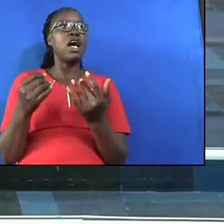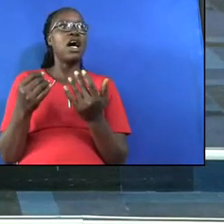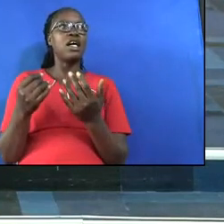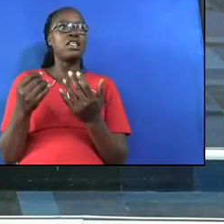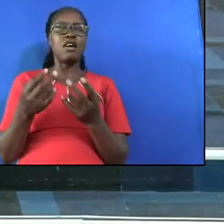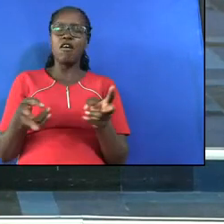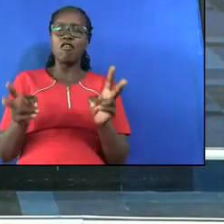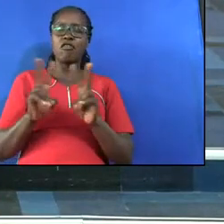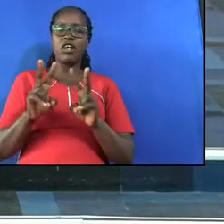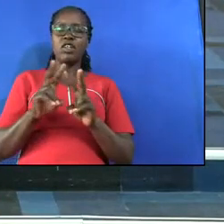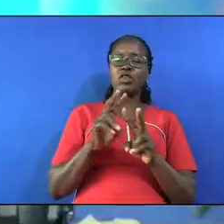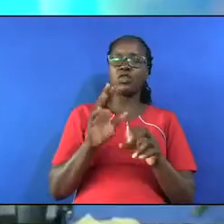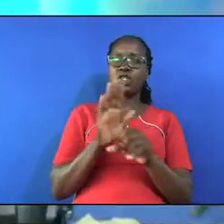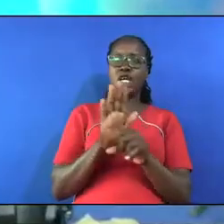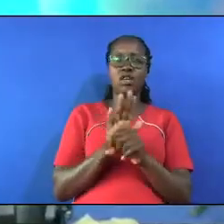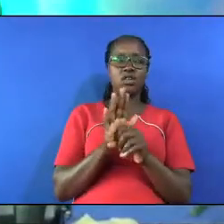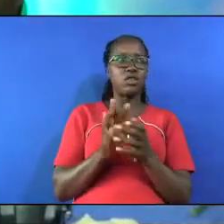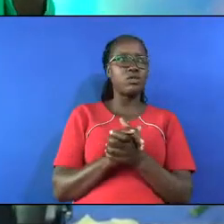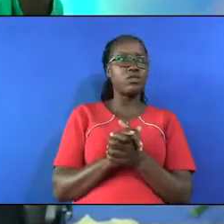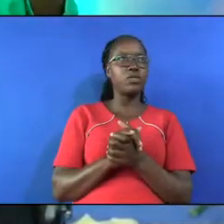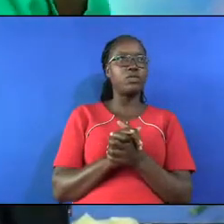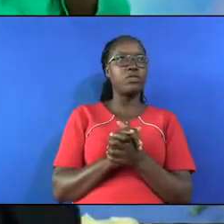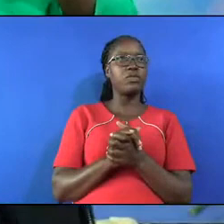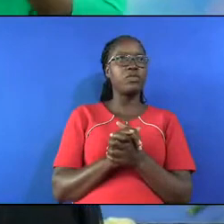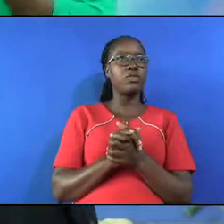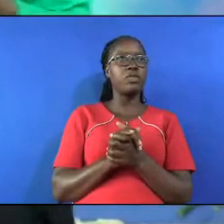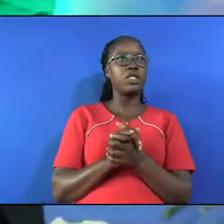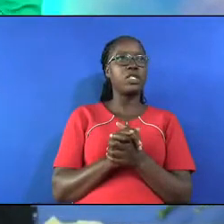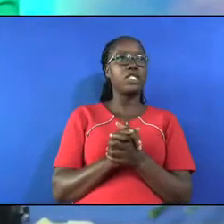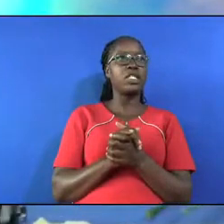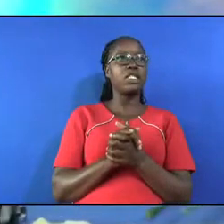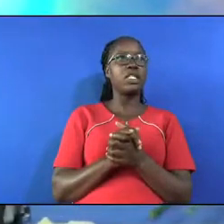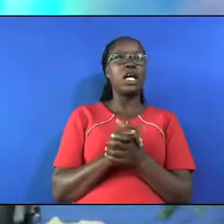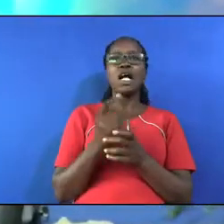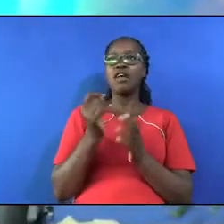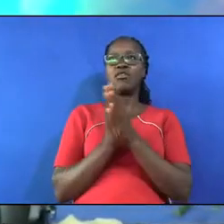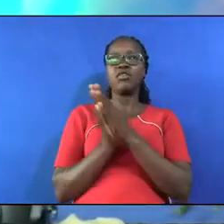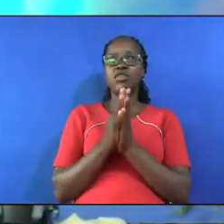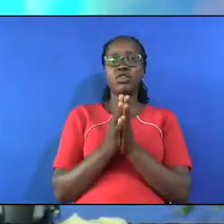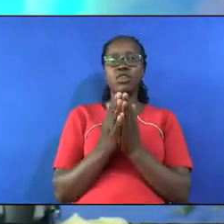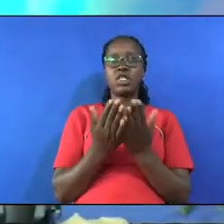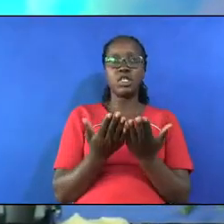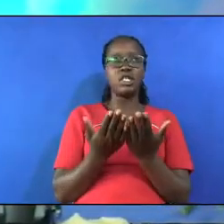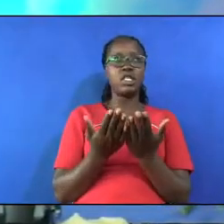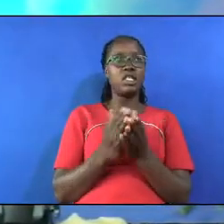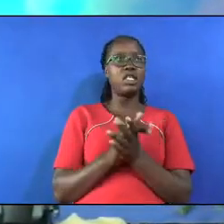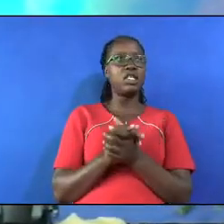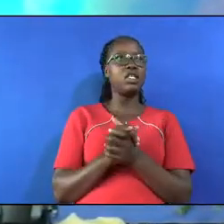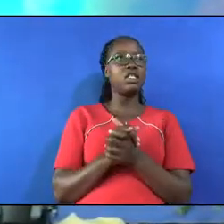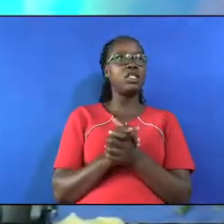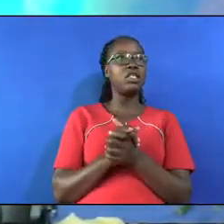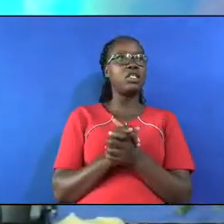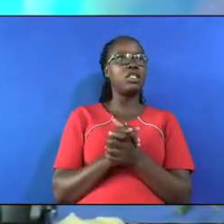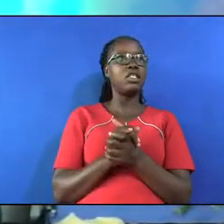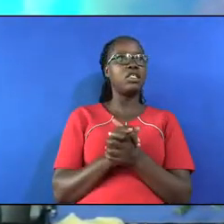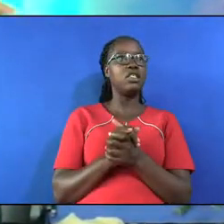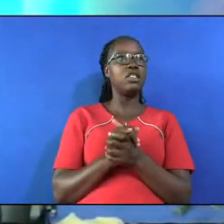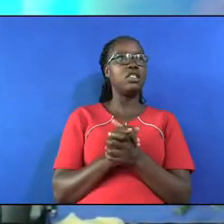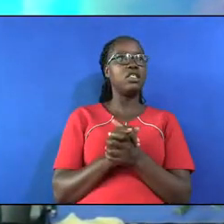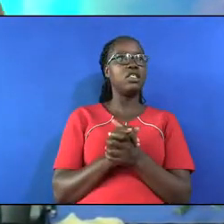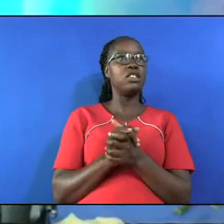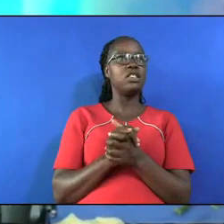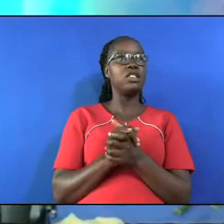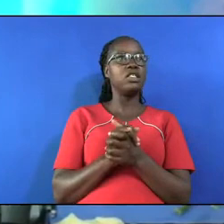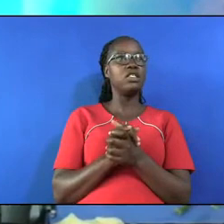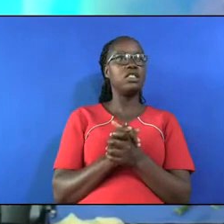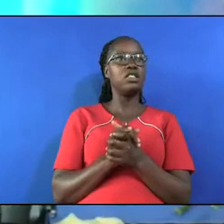esteem. Amen? Amen. Amen. We want to look at a few stories in the Bible. I will not take much of your time, but as the